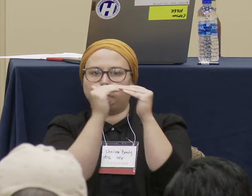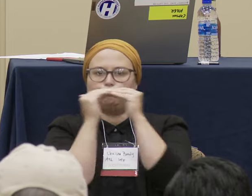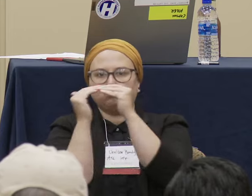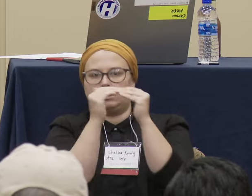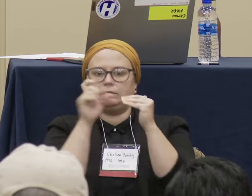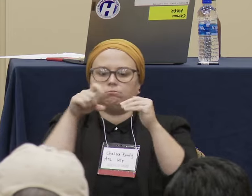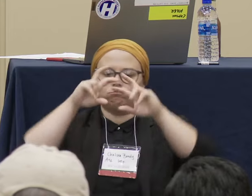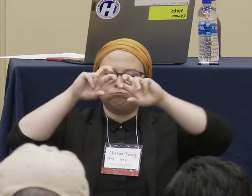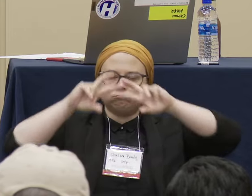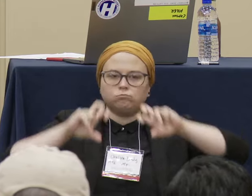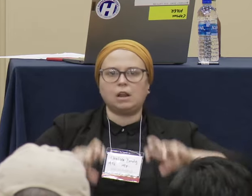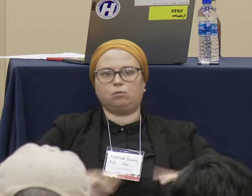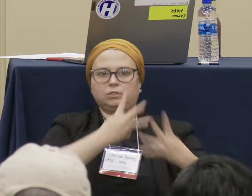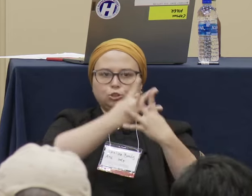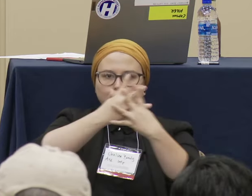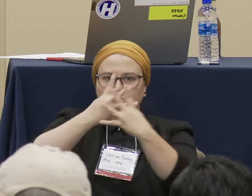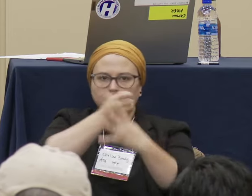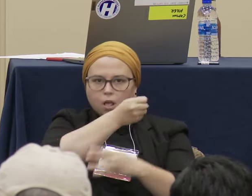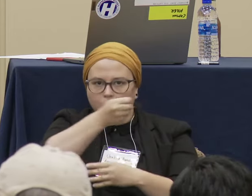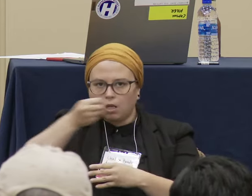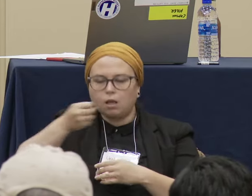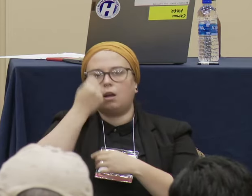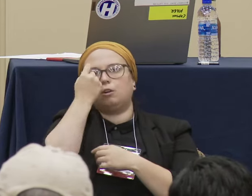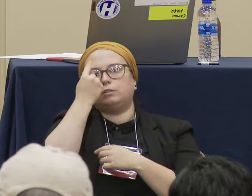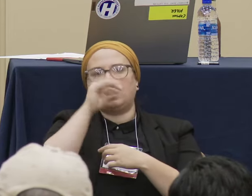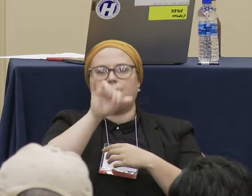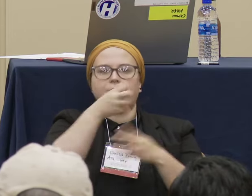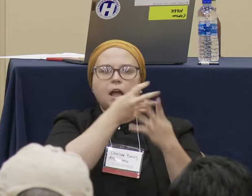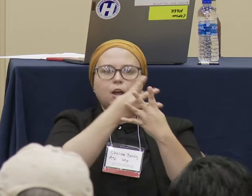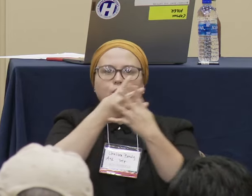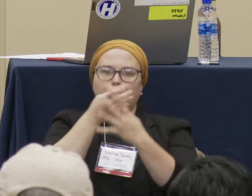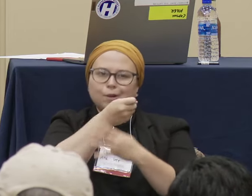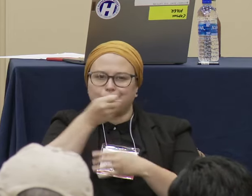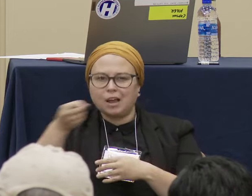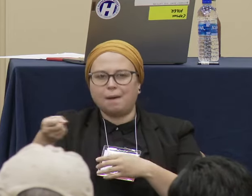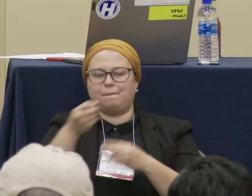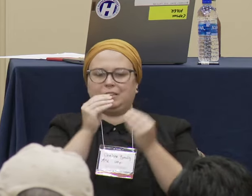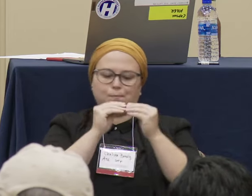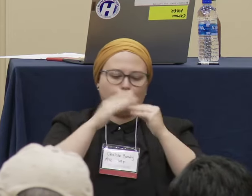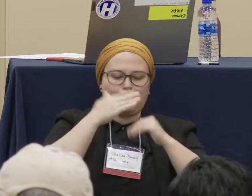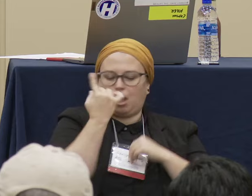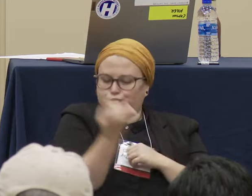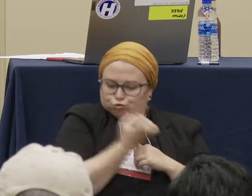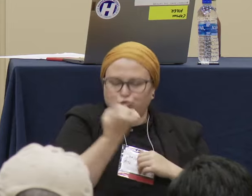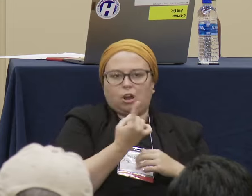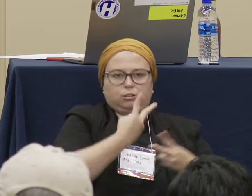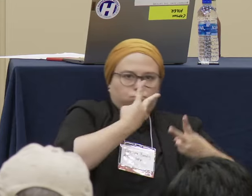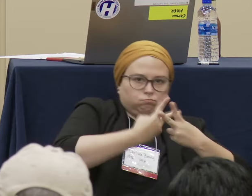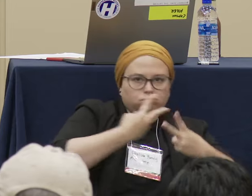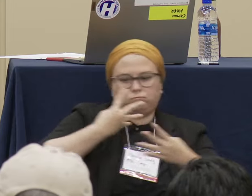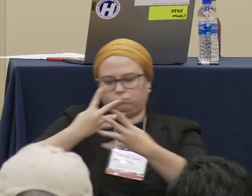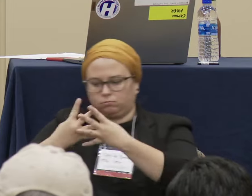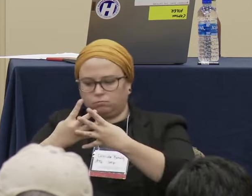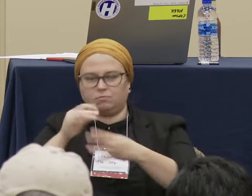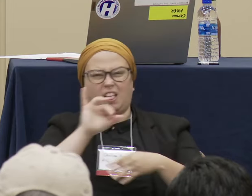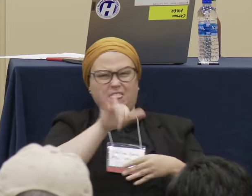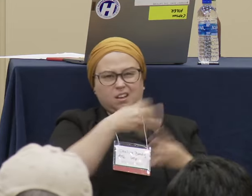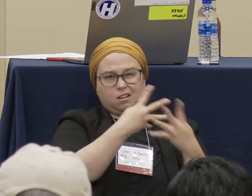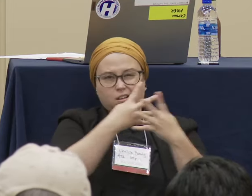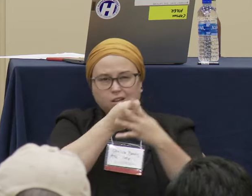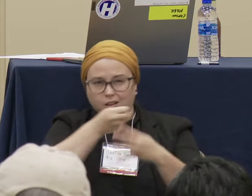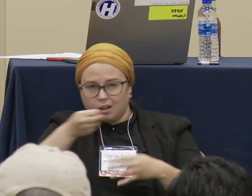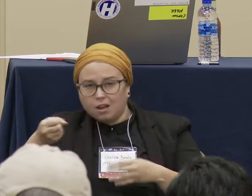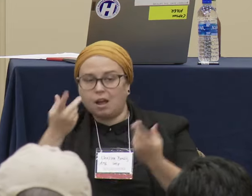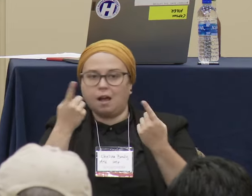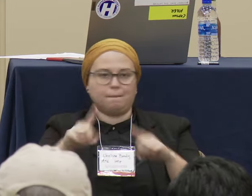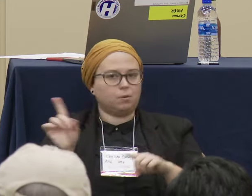incarceration and understanding that incarceration happens in more than prisons and jails. Incarceration is a process that also happens in nursing